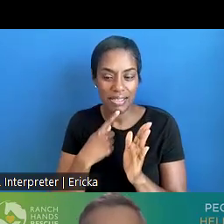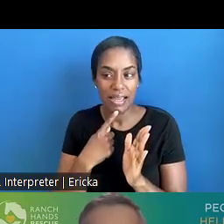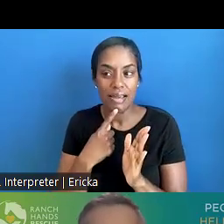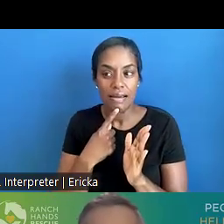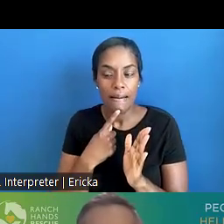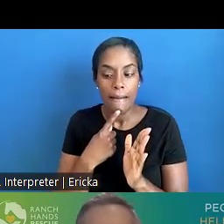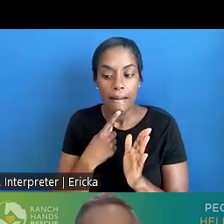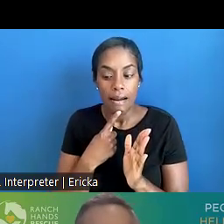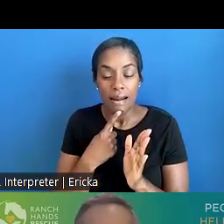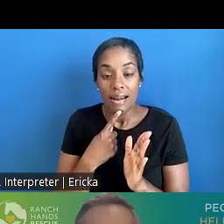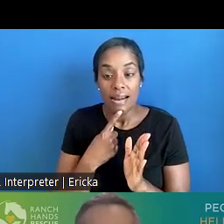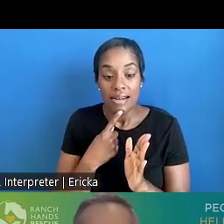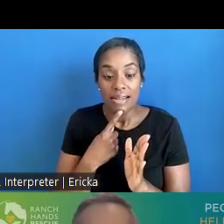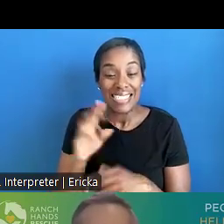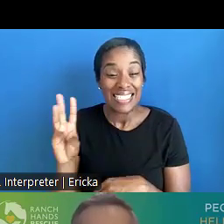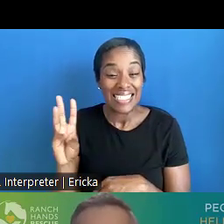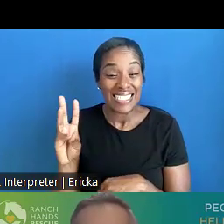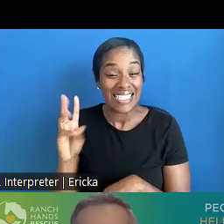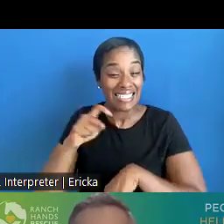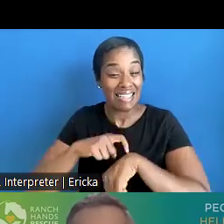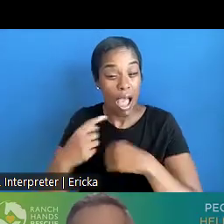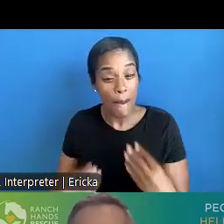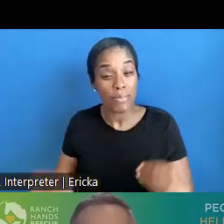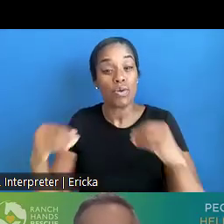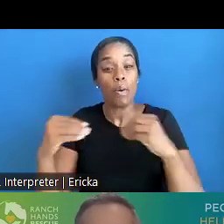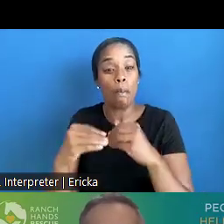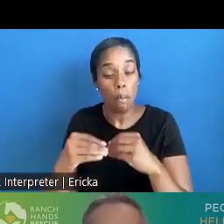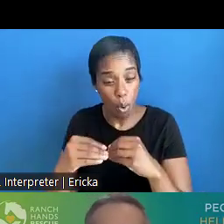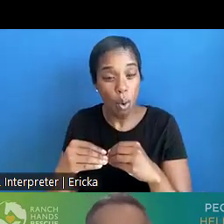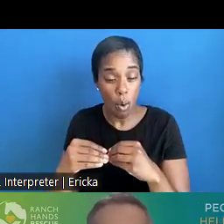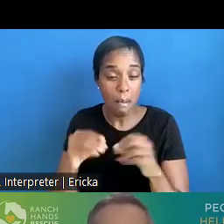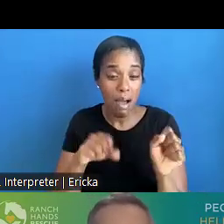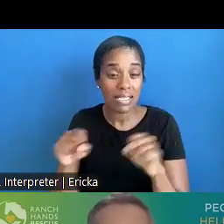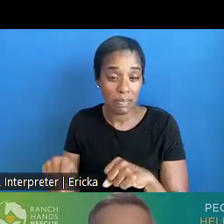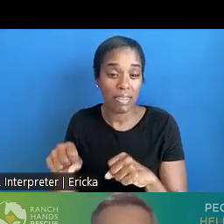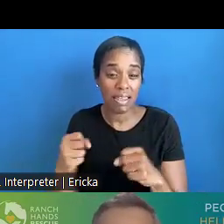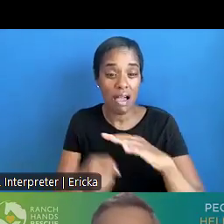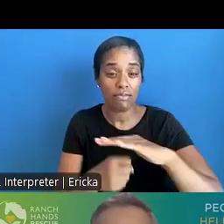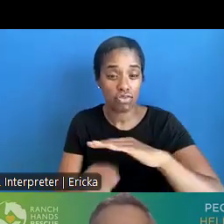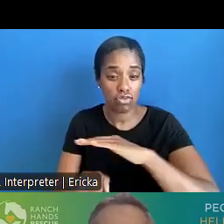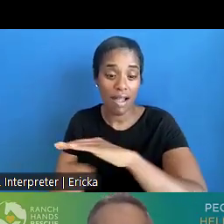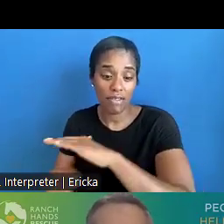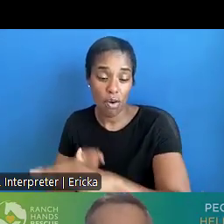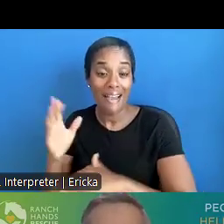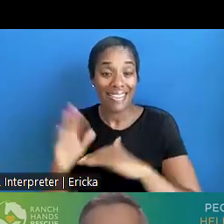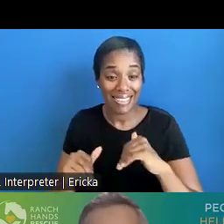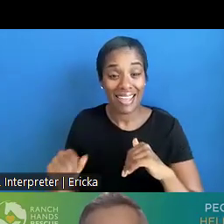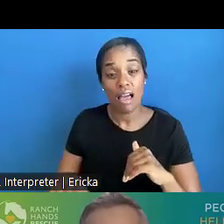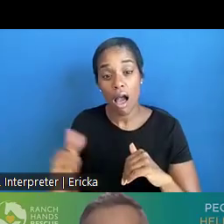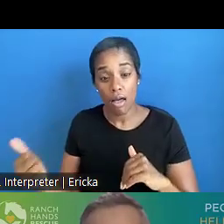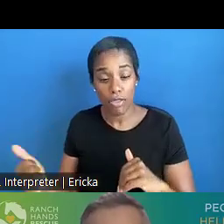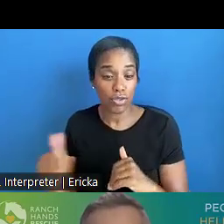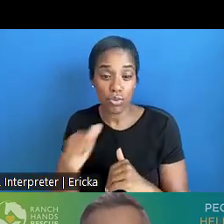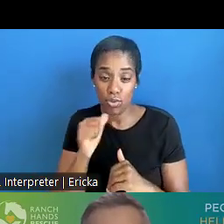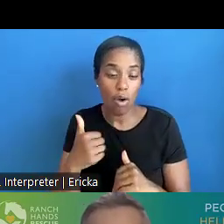6 times greater rate of trafficking than those who are neurotypical or who do not have a